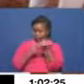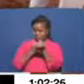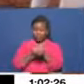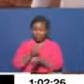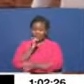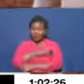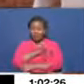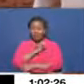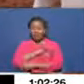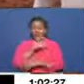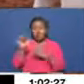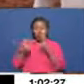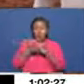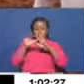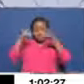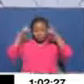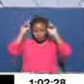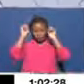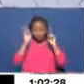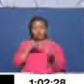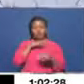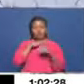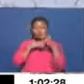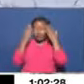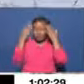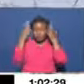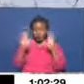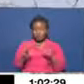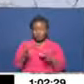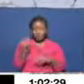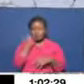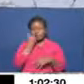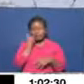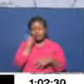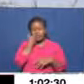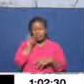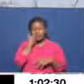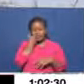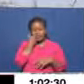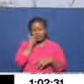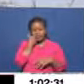all their livestock to the mysterious illness. Yusufa reporting for Lunchtime News.